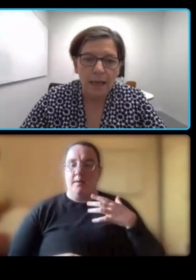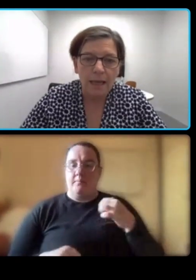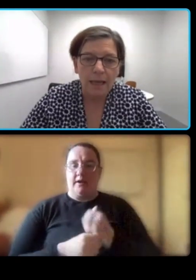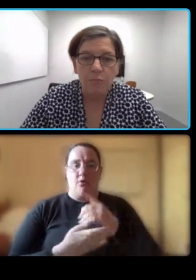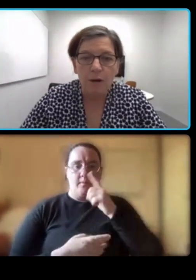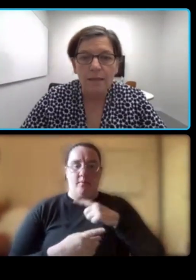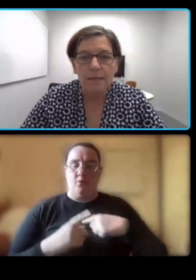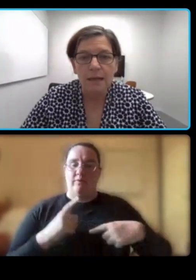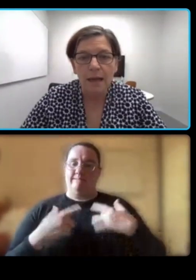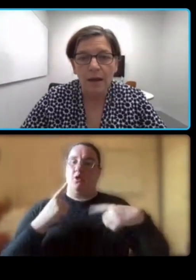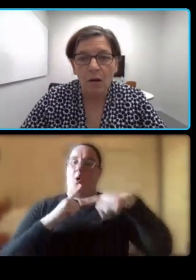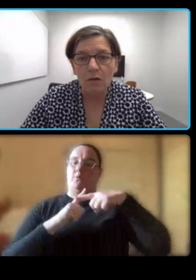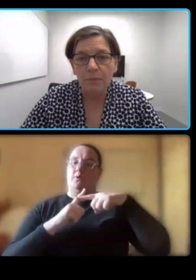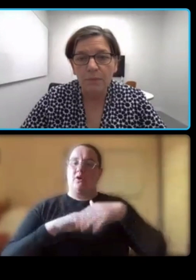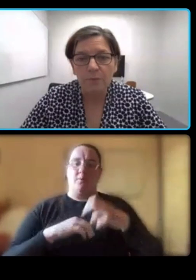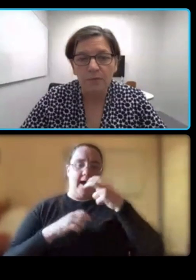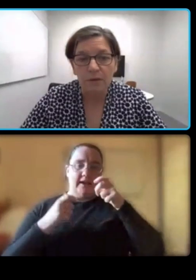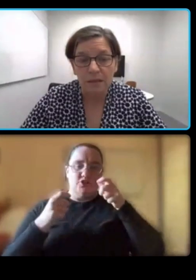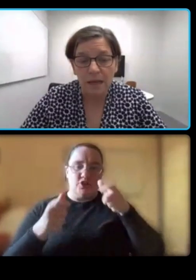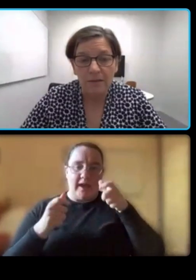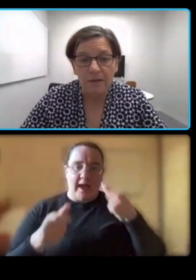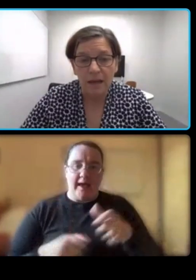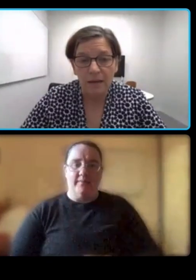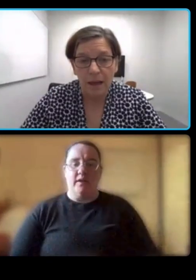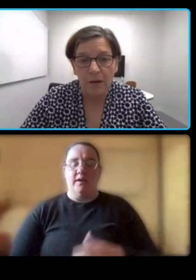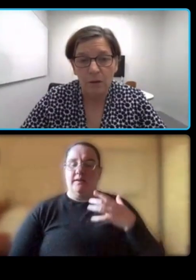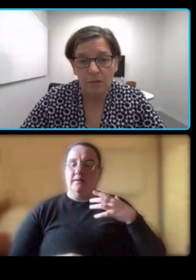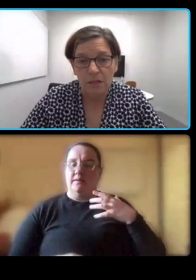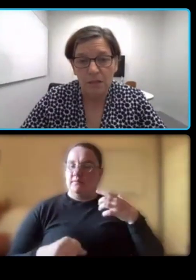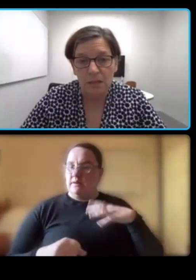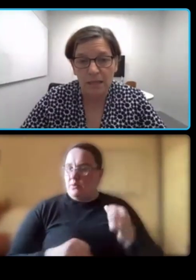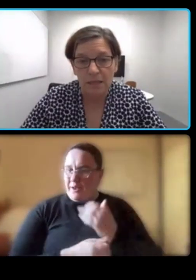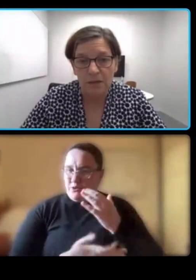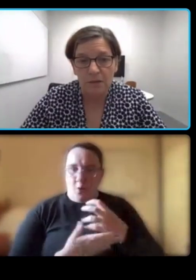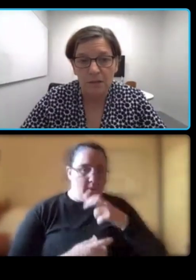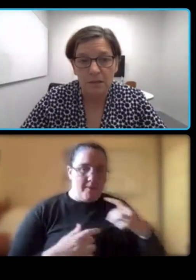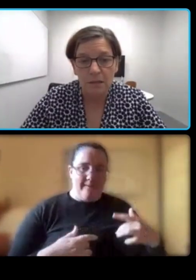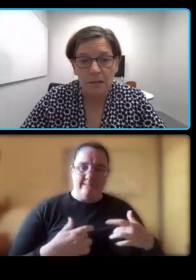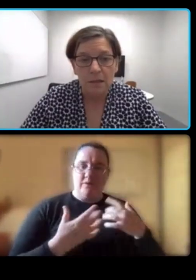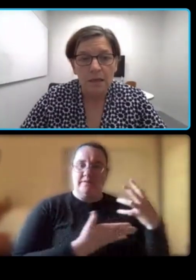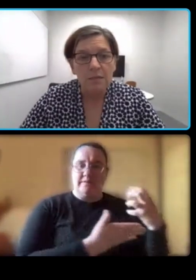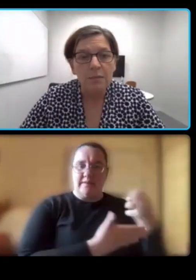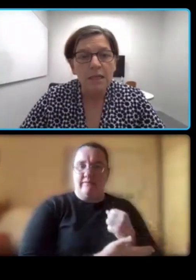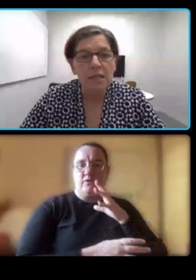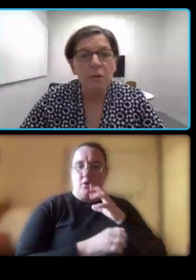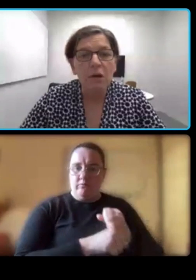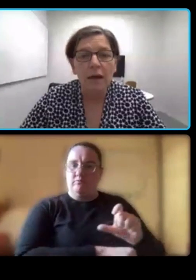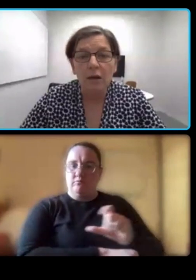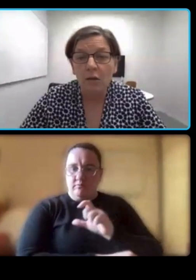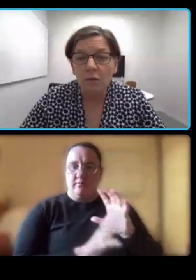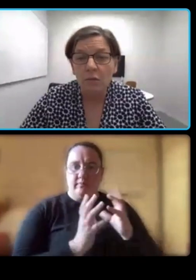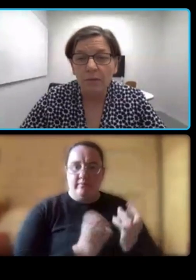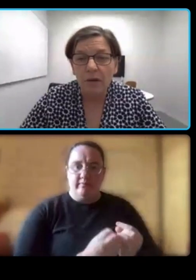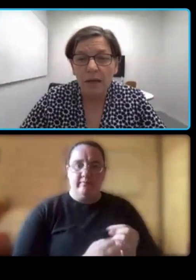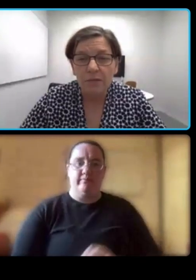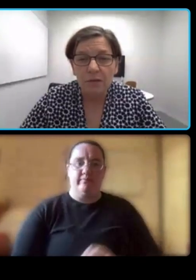quality care is embraced and older people feel safe and empowered when receiving aged care services. This means we want to